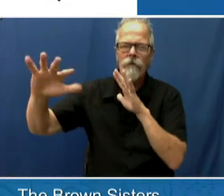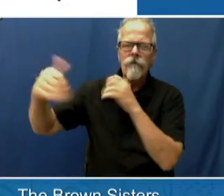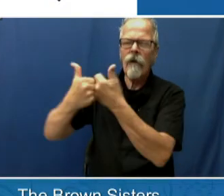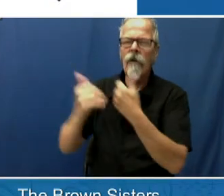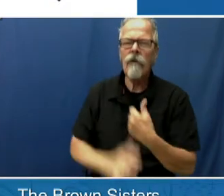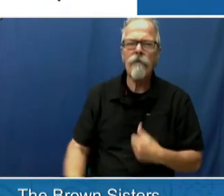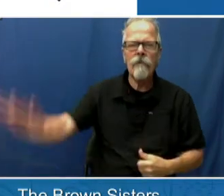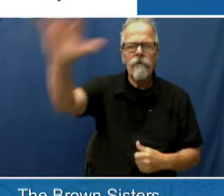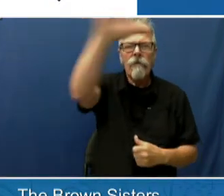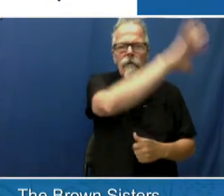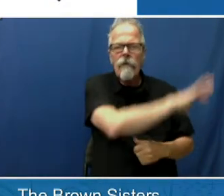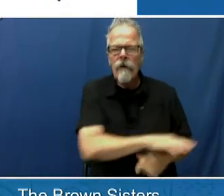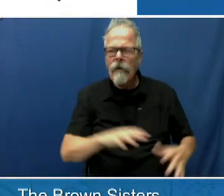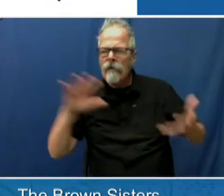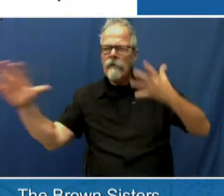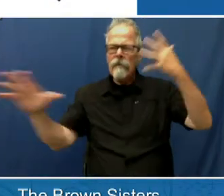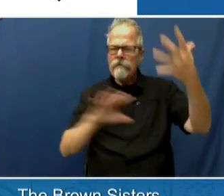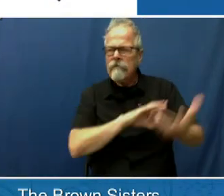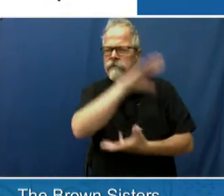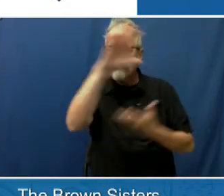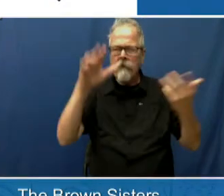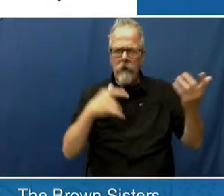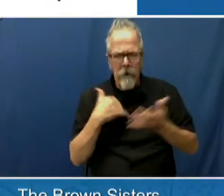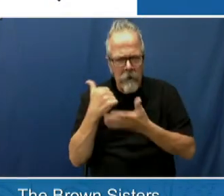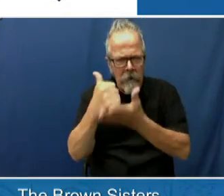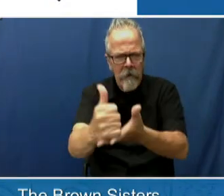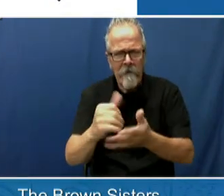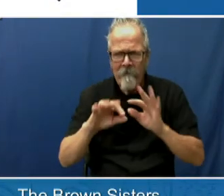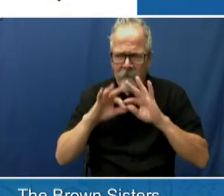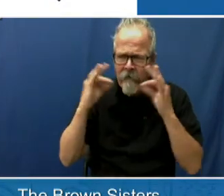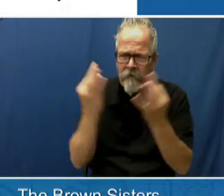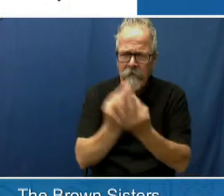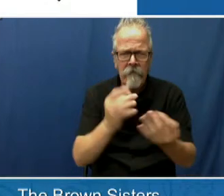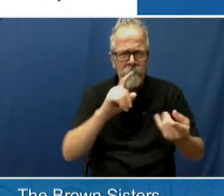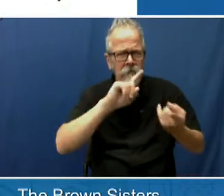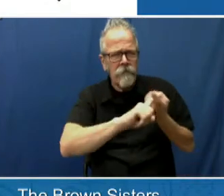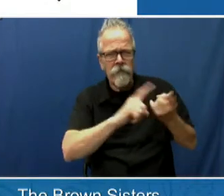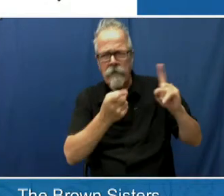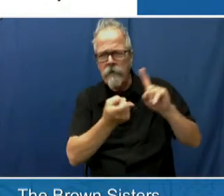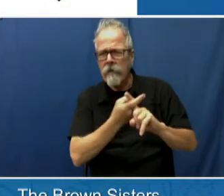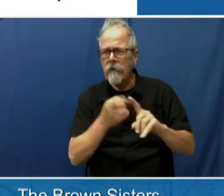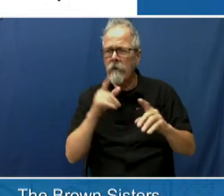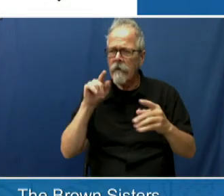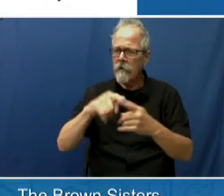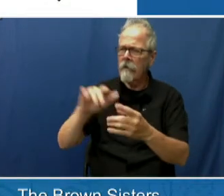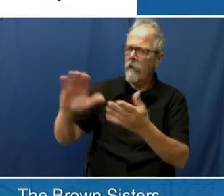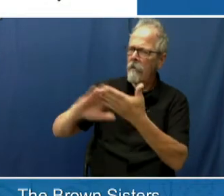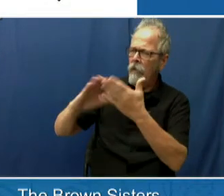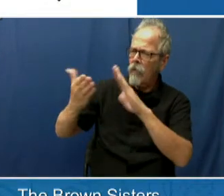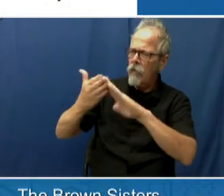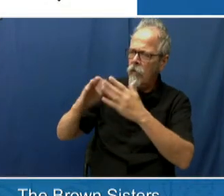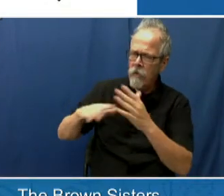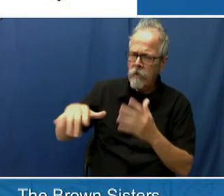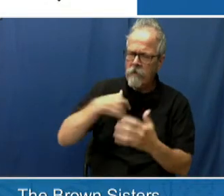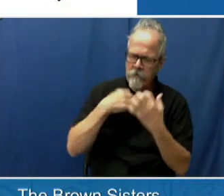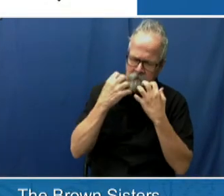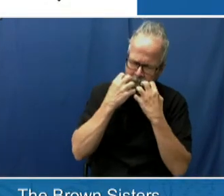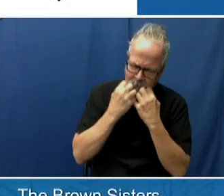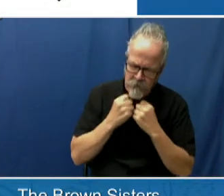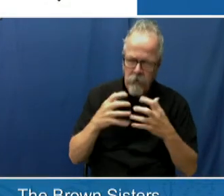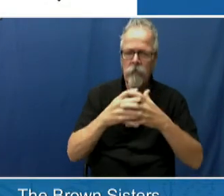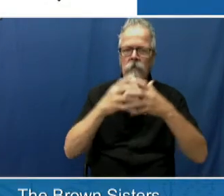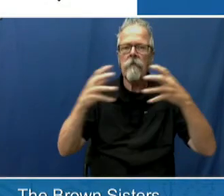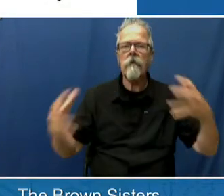care of our family, our friends, in the city of Portland that we love so much. Today, we remember